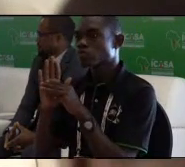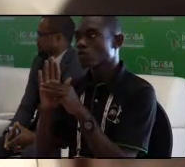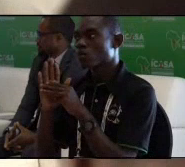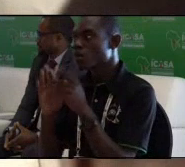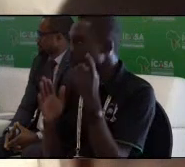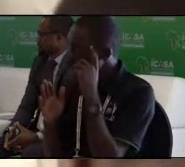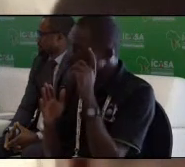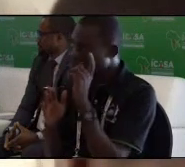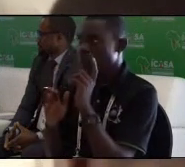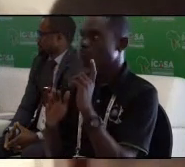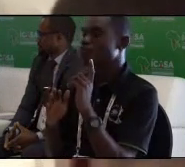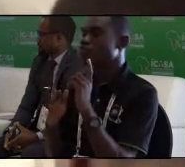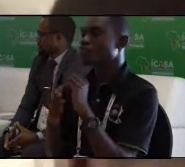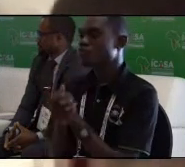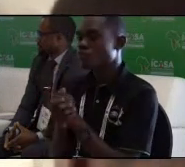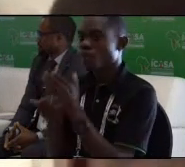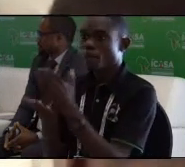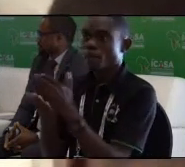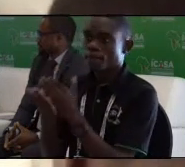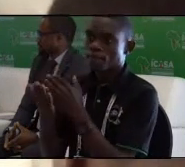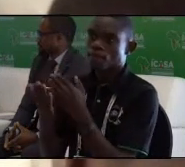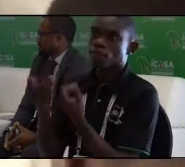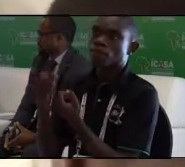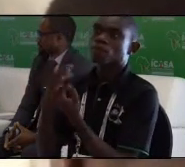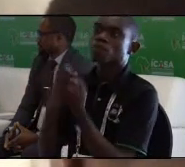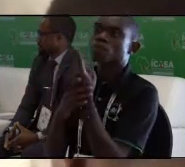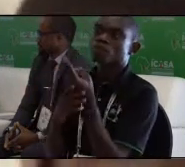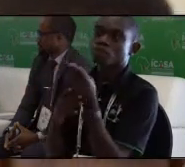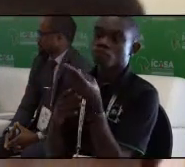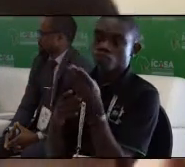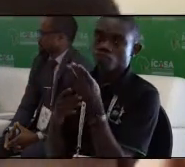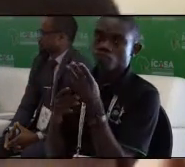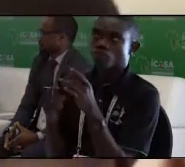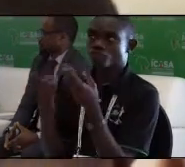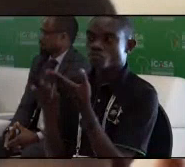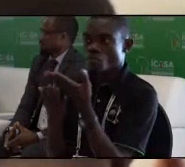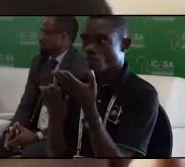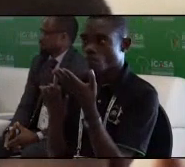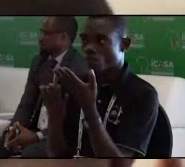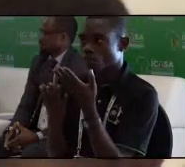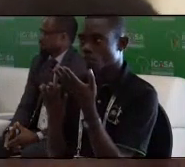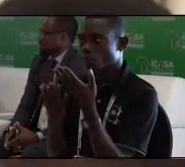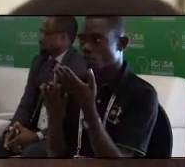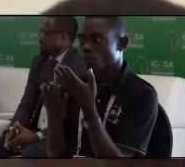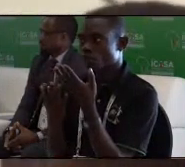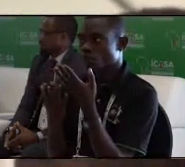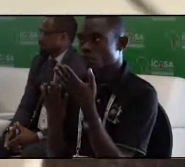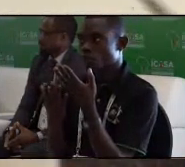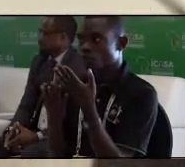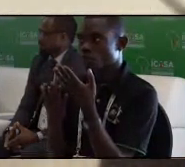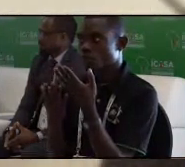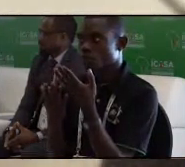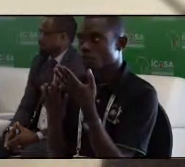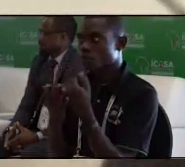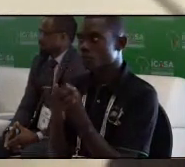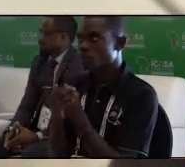there was no issue. There was no issue with the government and with the people. However, what happened was that there